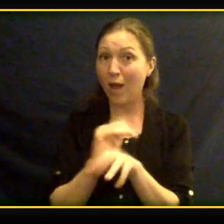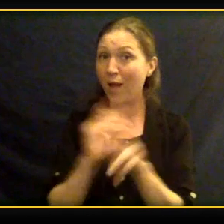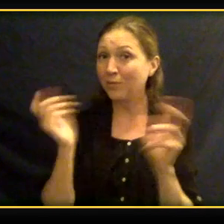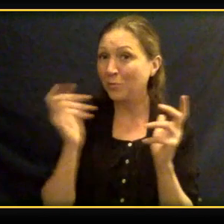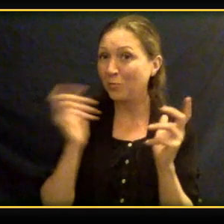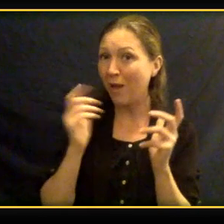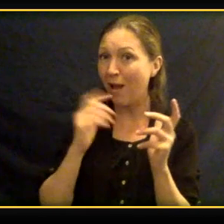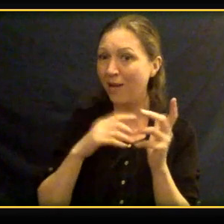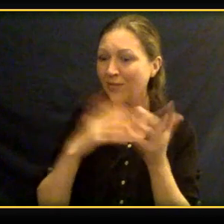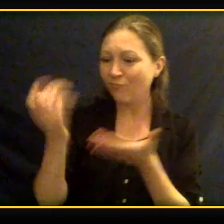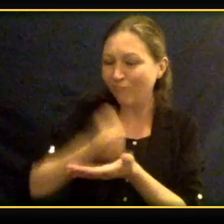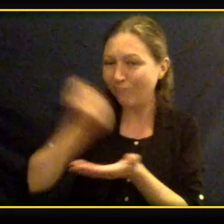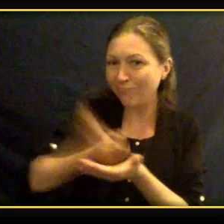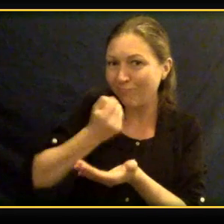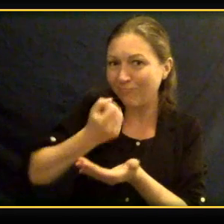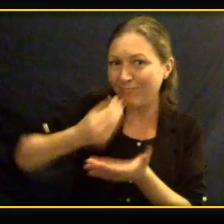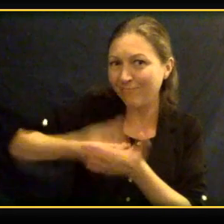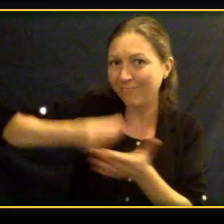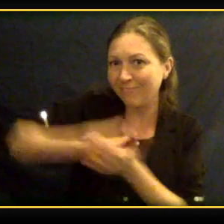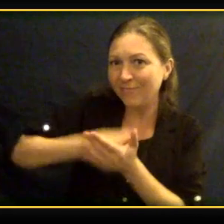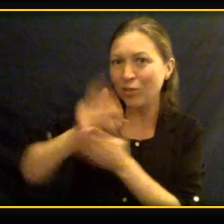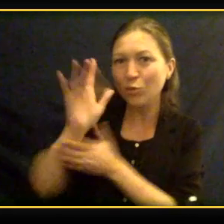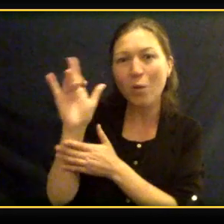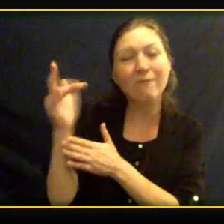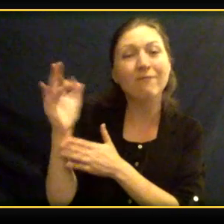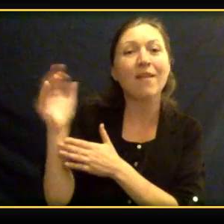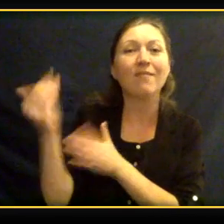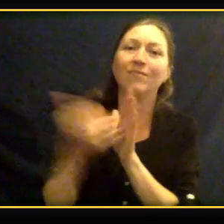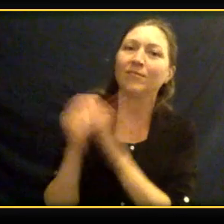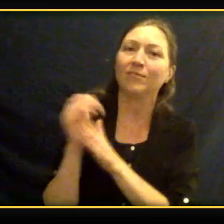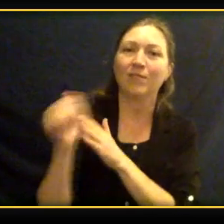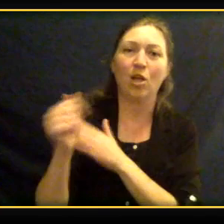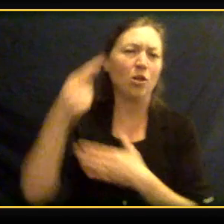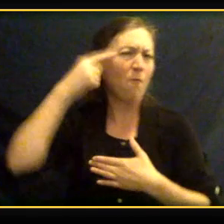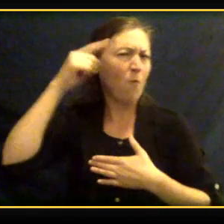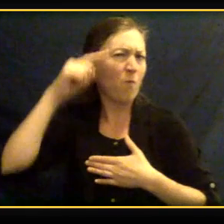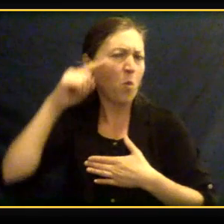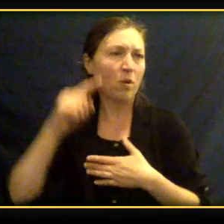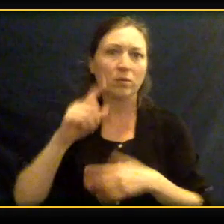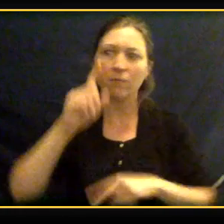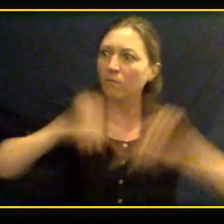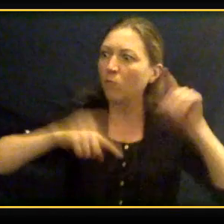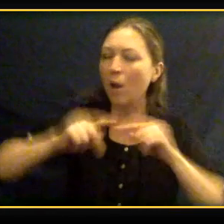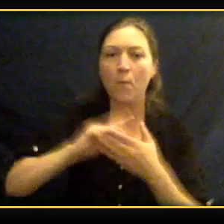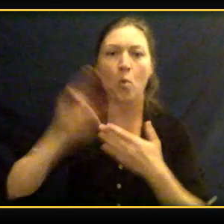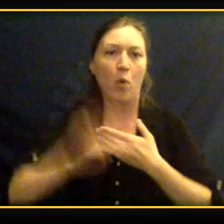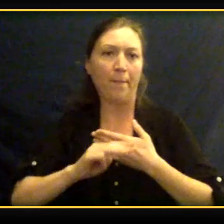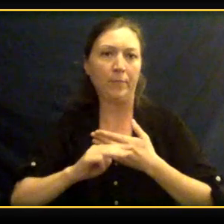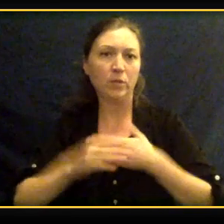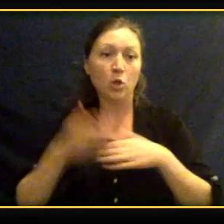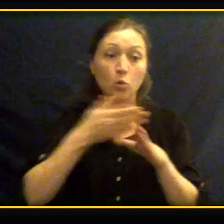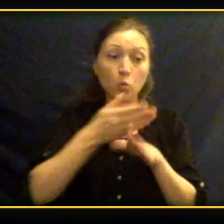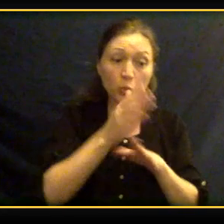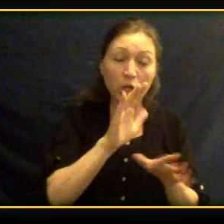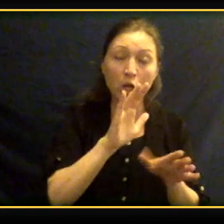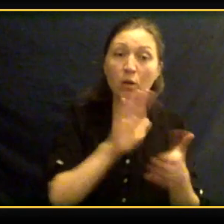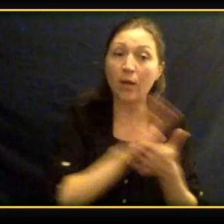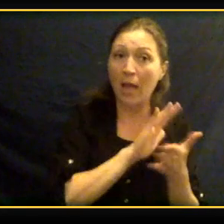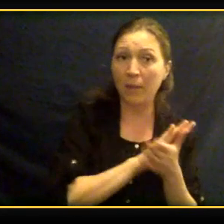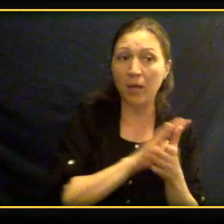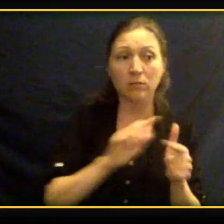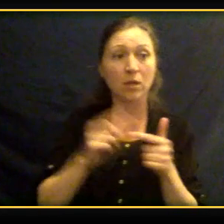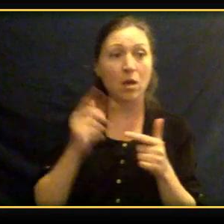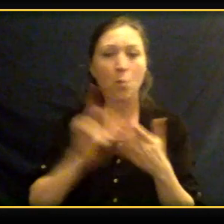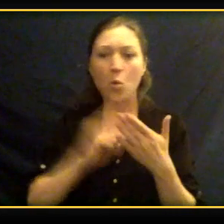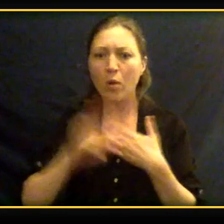of SDI's various programs, the Career Academy, the programs for young people with disabilities, working on